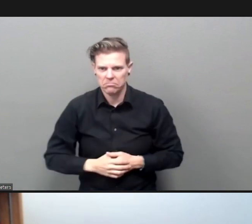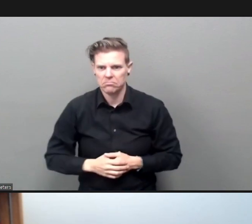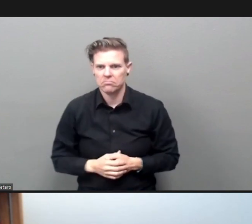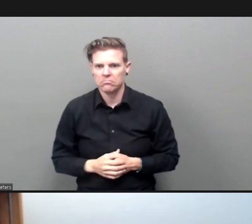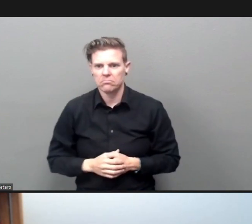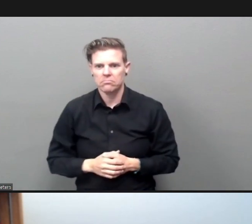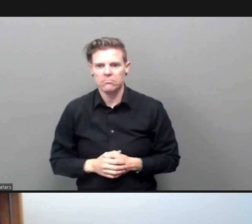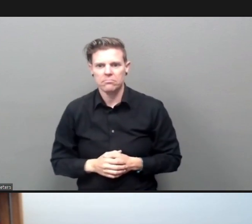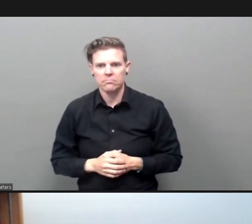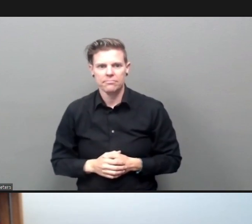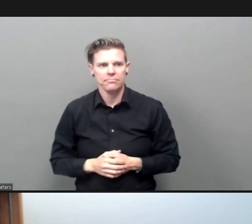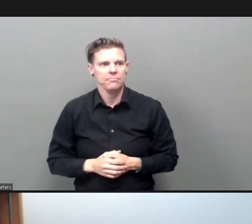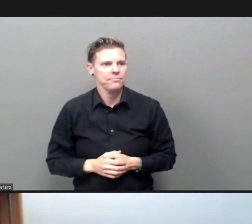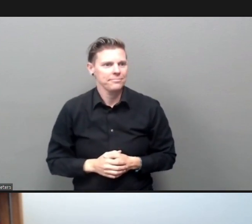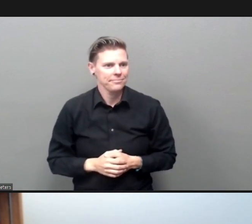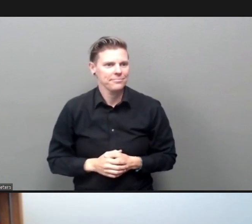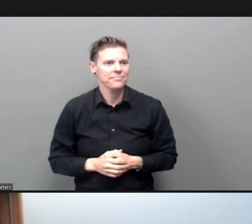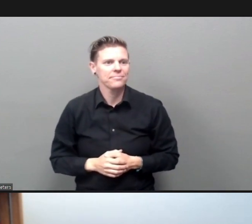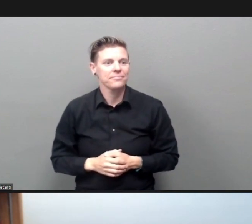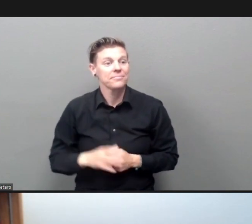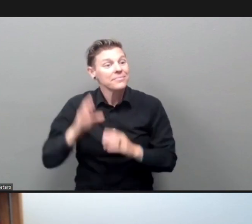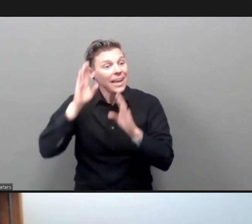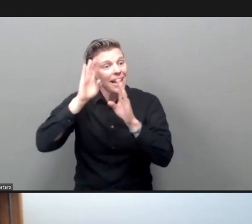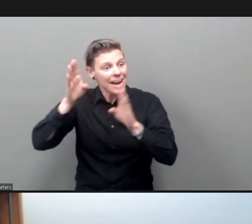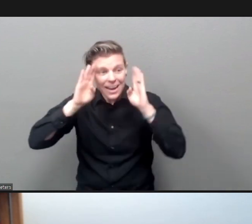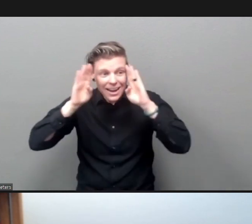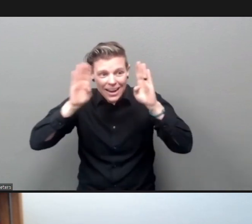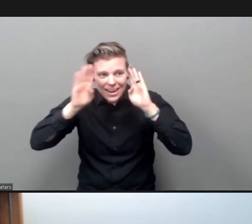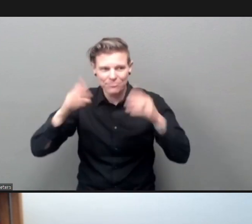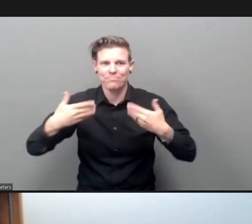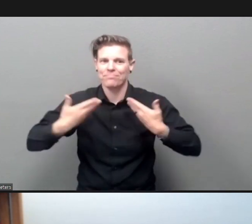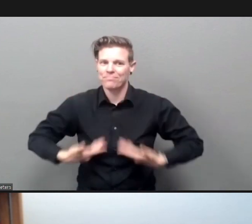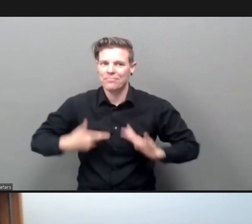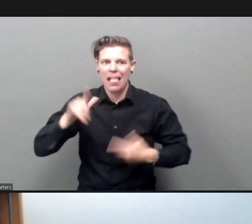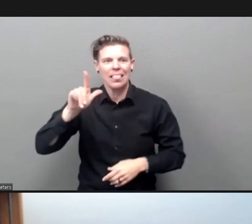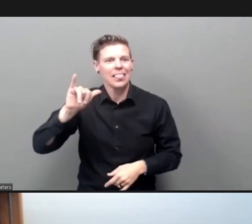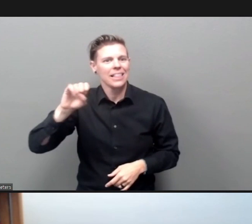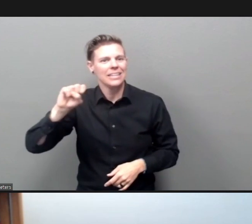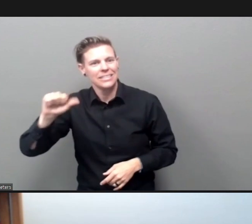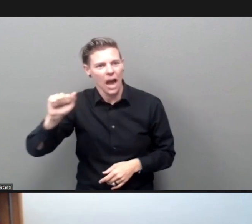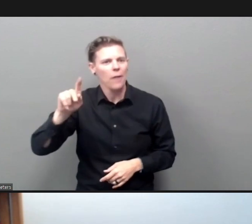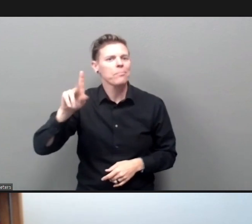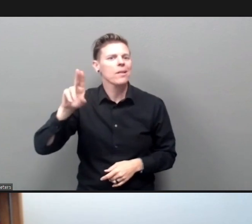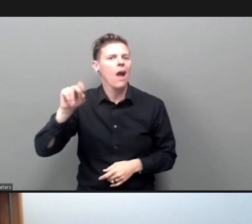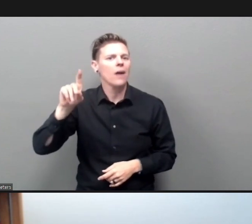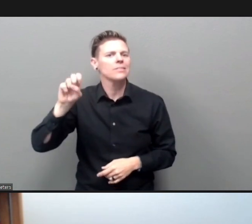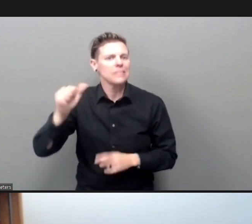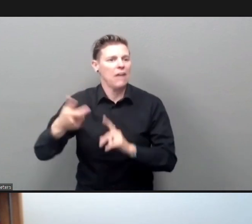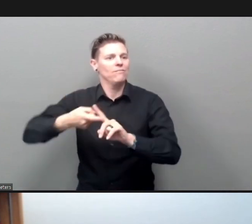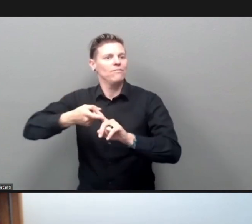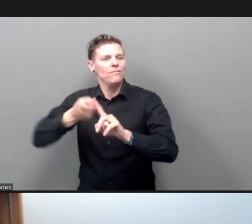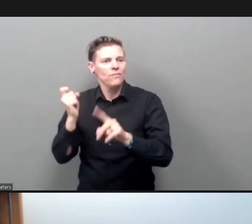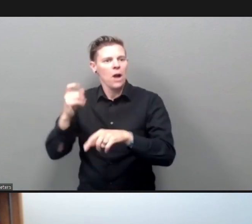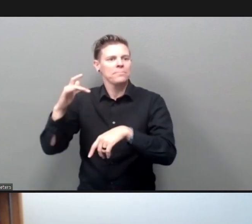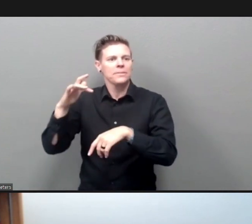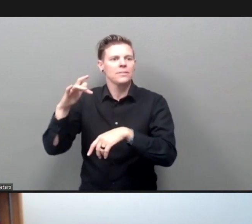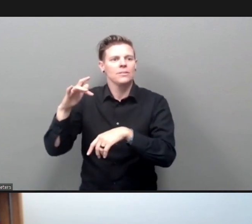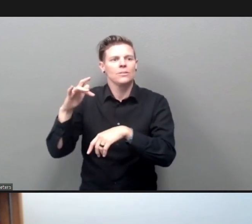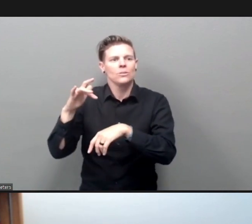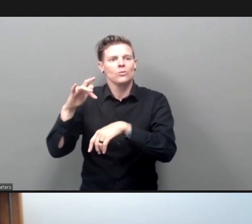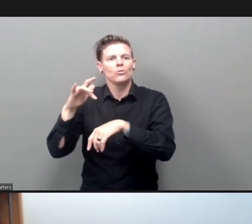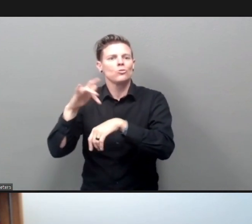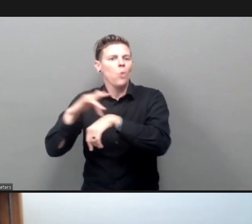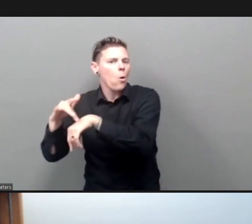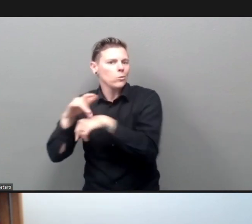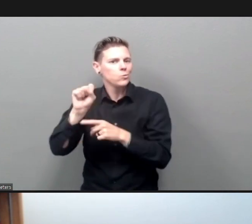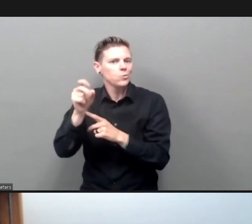Hi, this is Lisa Knudsen. I'm with Source New Mexico, and I just want to thank you all for the opportunity to ask this question. Dr. Grace,